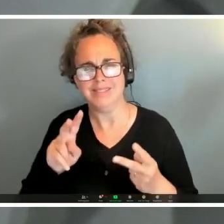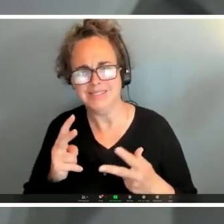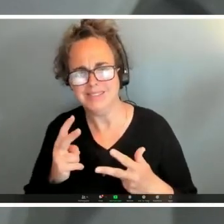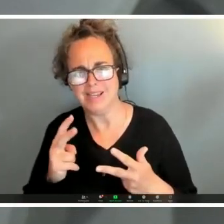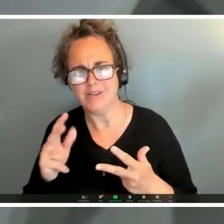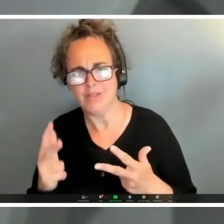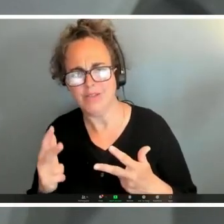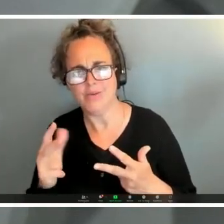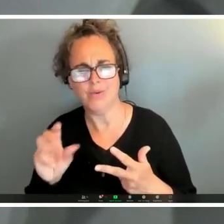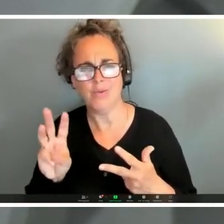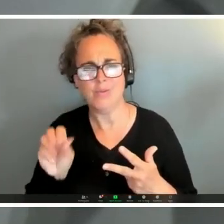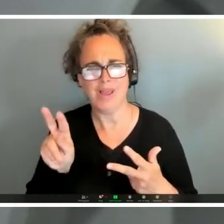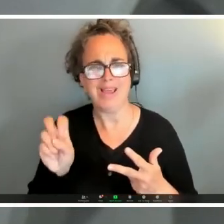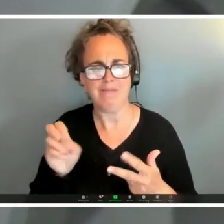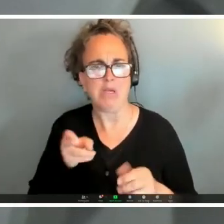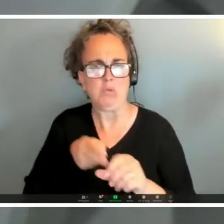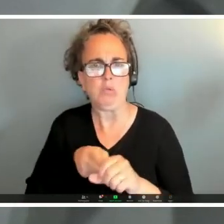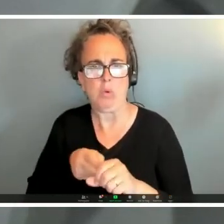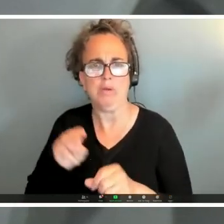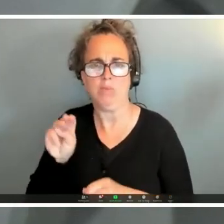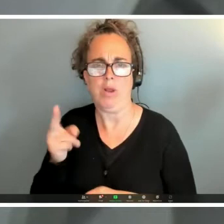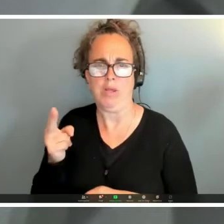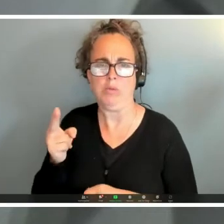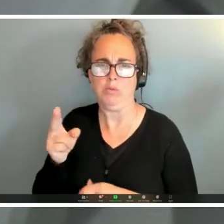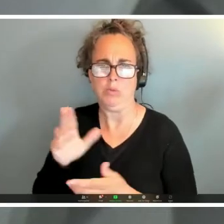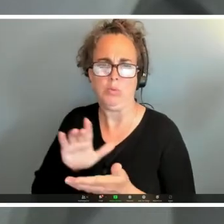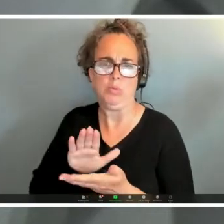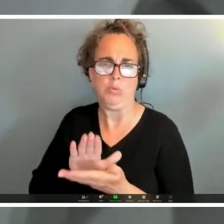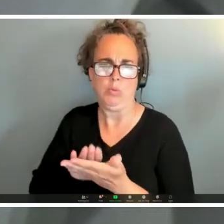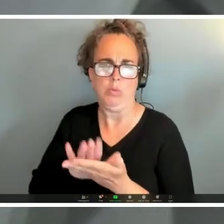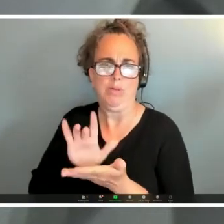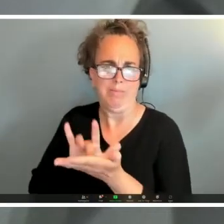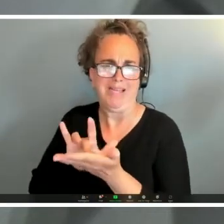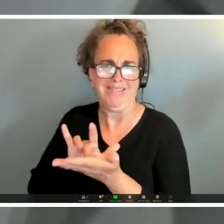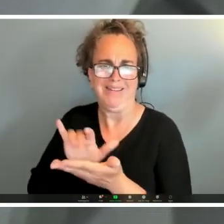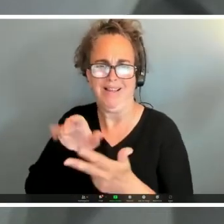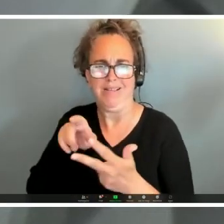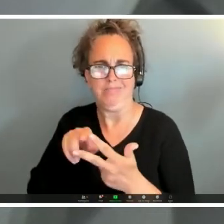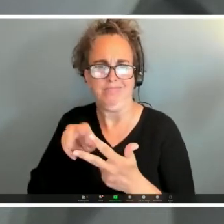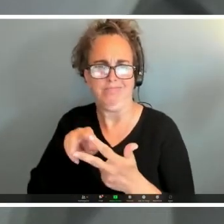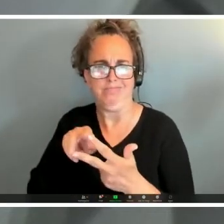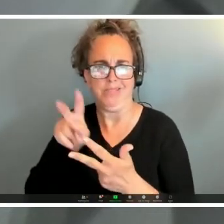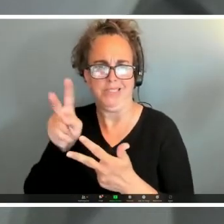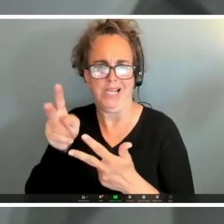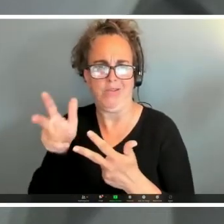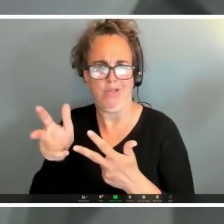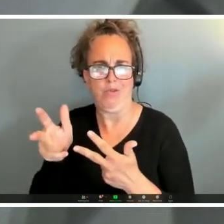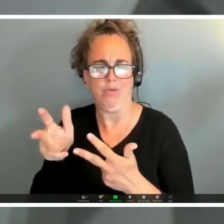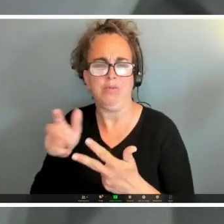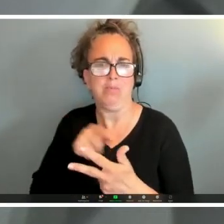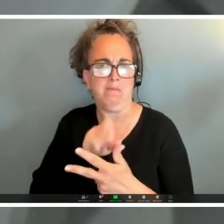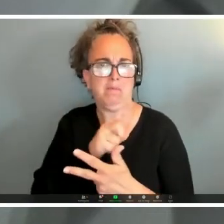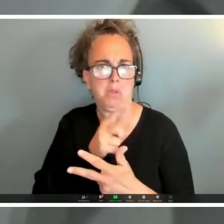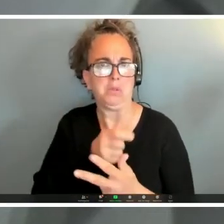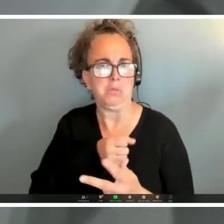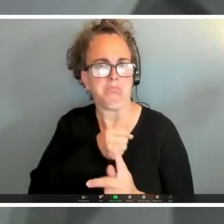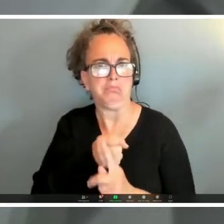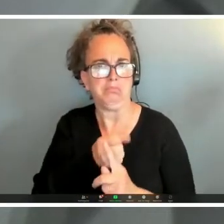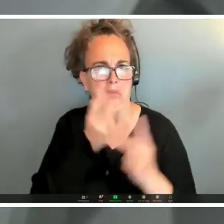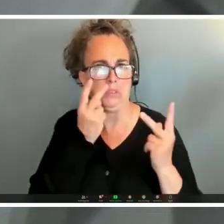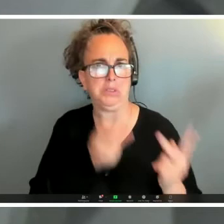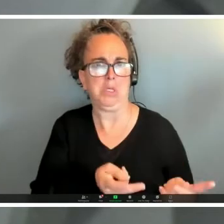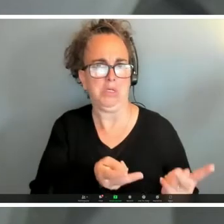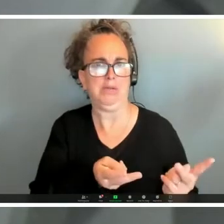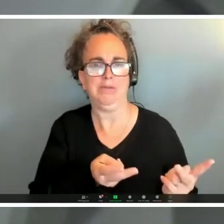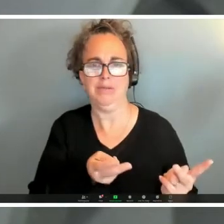as I came on board Morehouse School of Medicine. I think at that point in time too, it was revealed